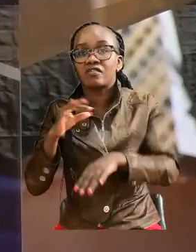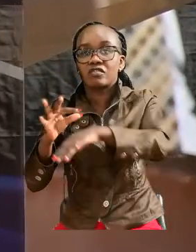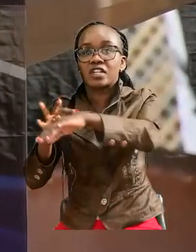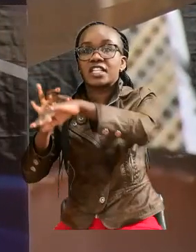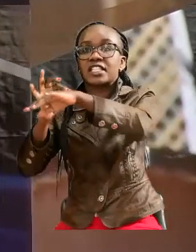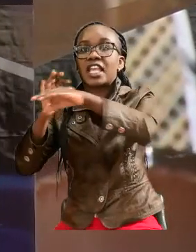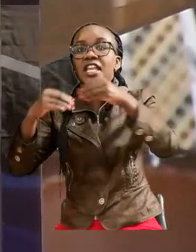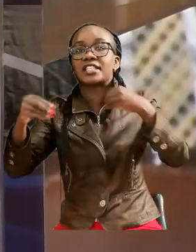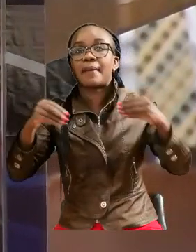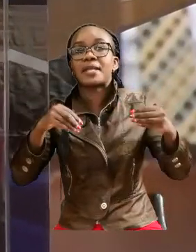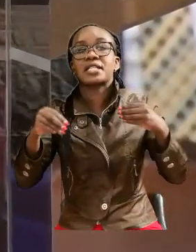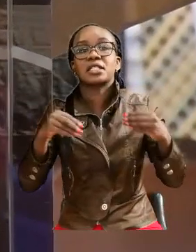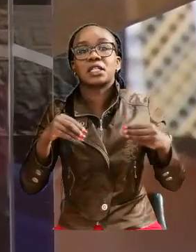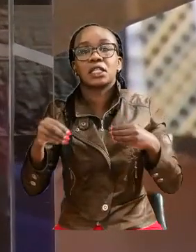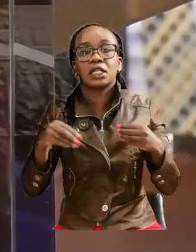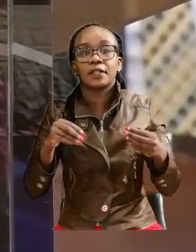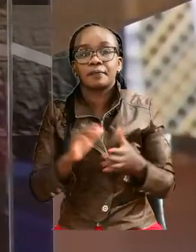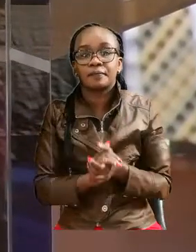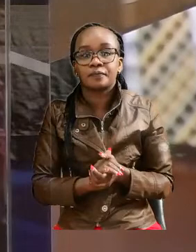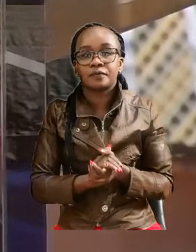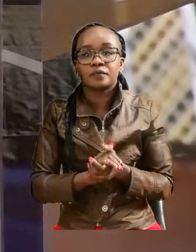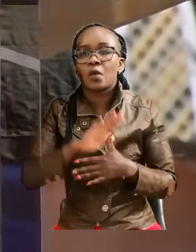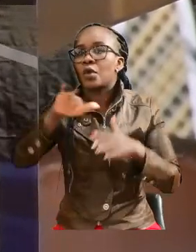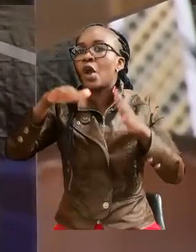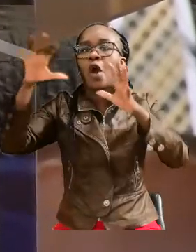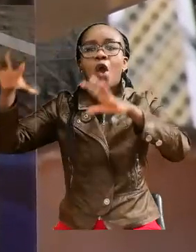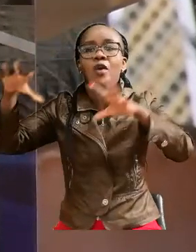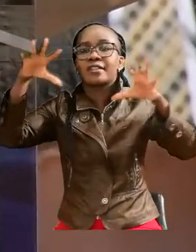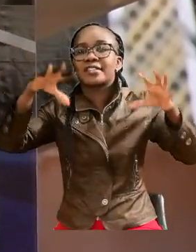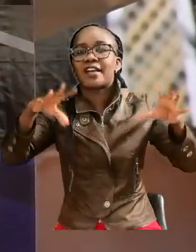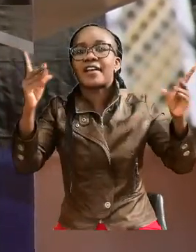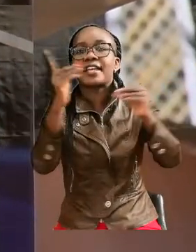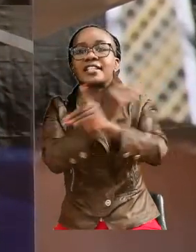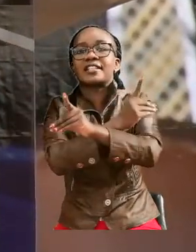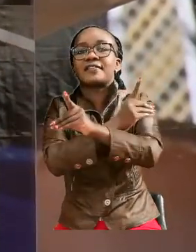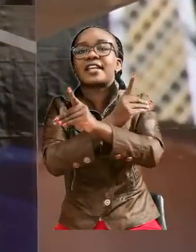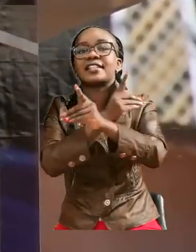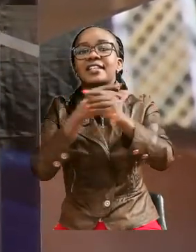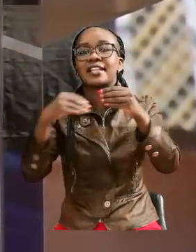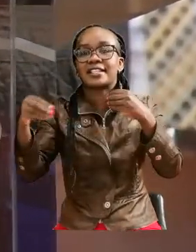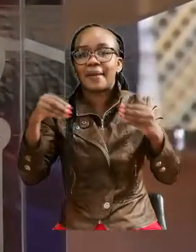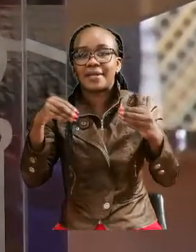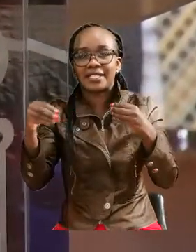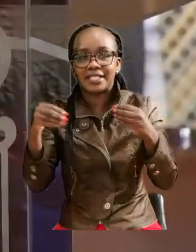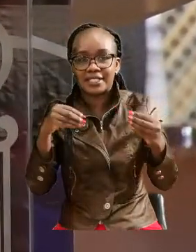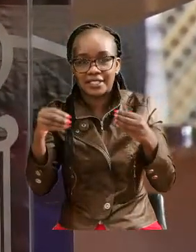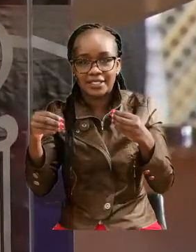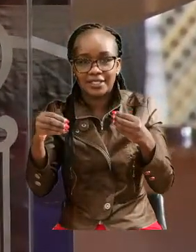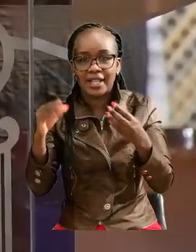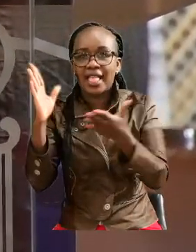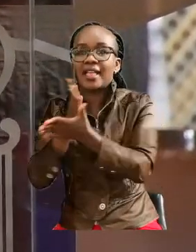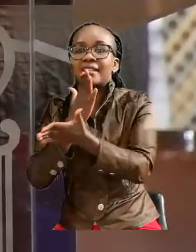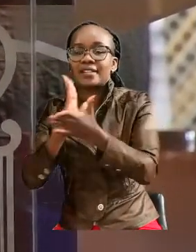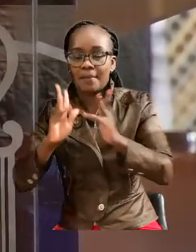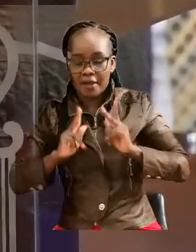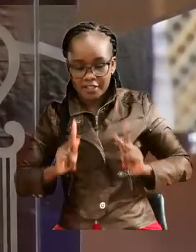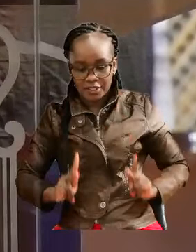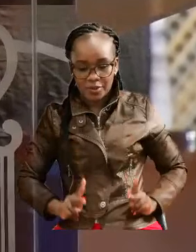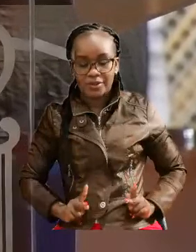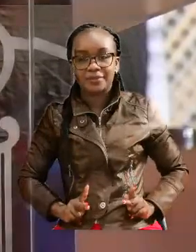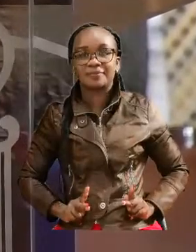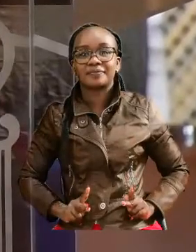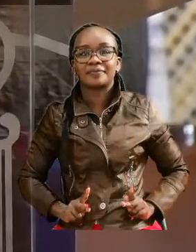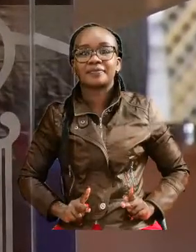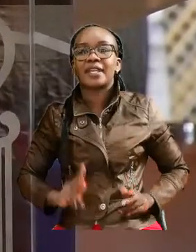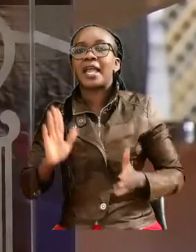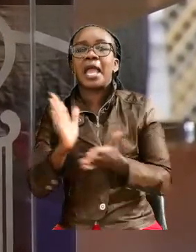disability. We all suffer from different disabilities. Some are physical,